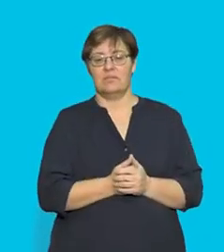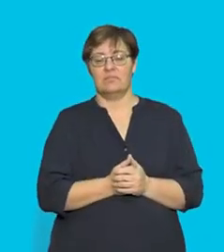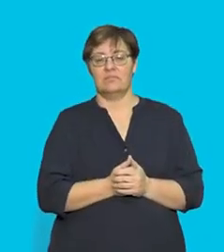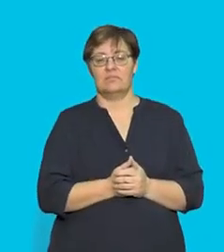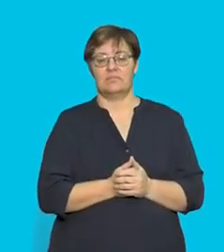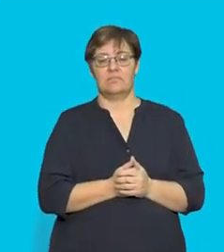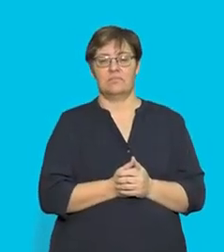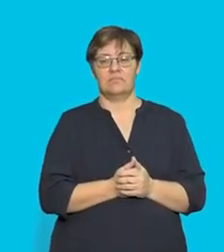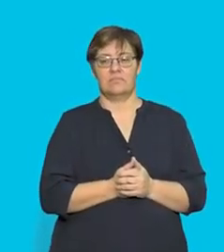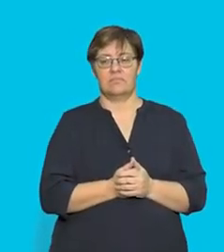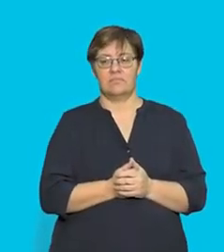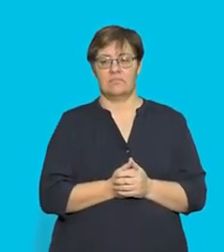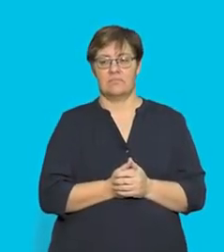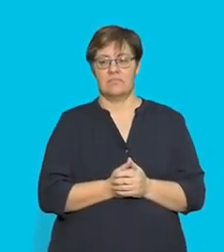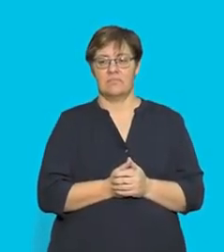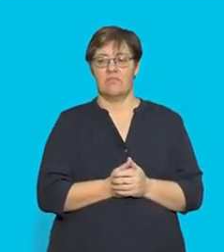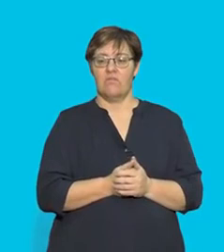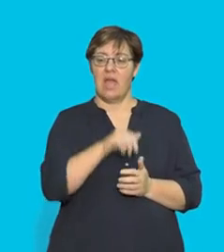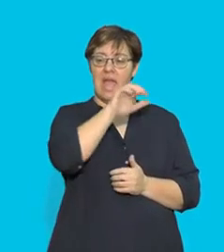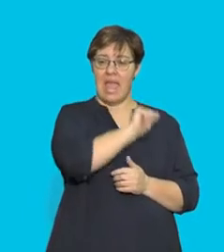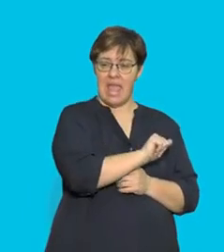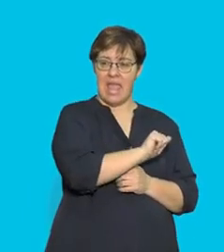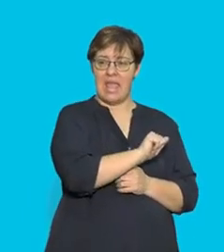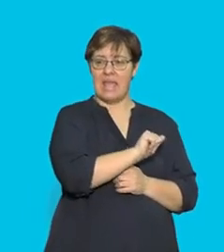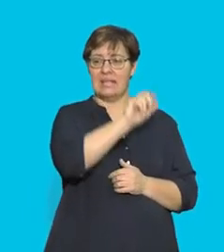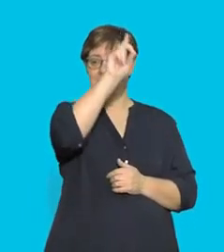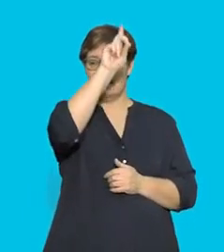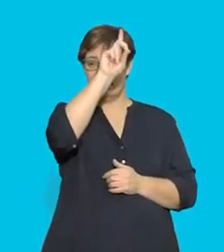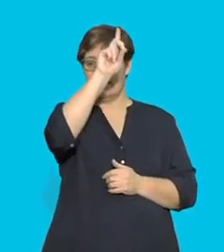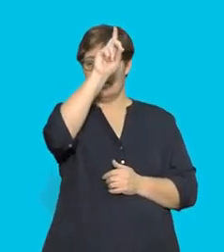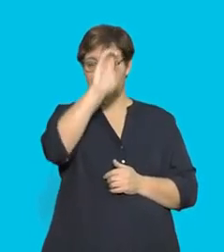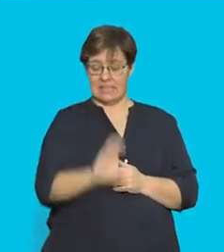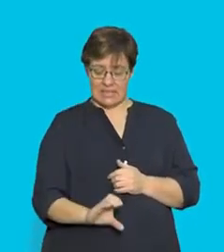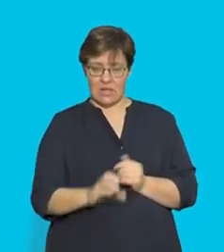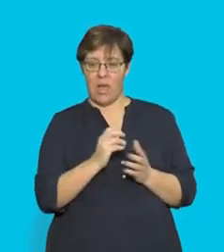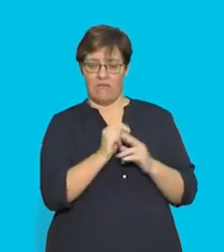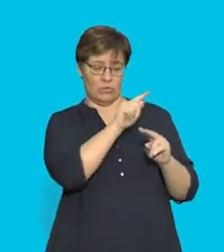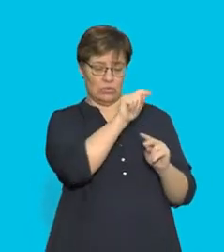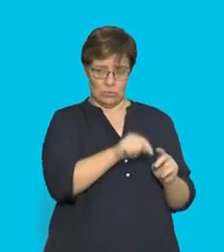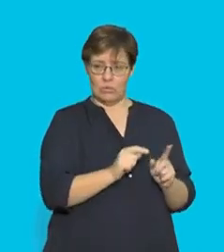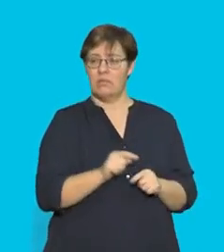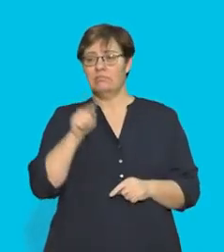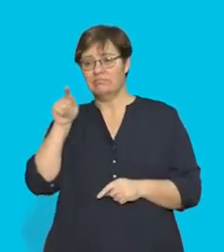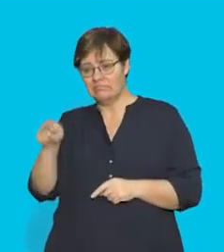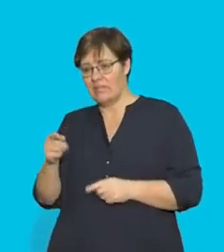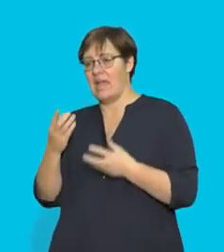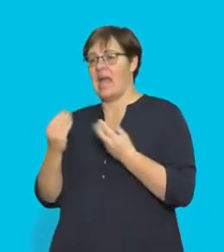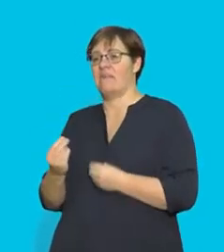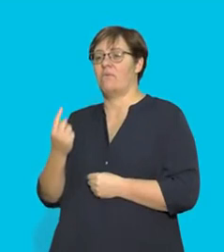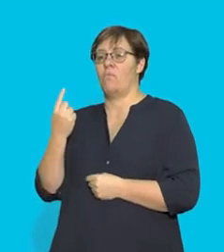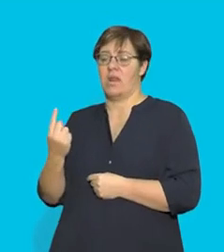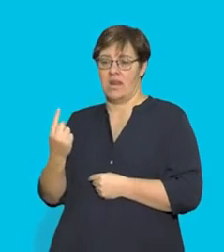need for this ADC, we have 2 bits of information. Here we only have 1 bit of information. We've only